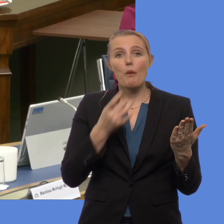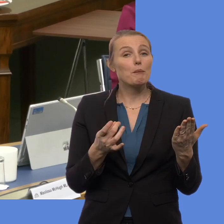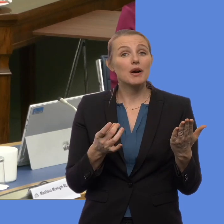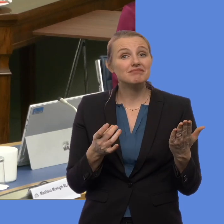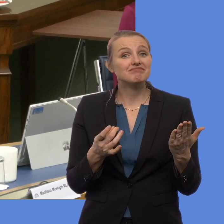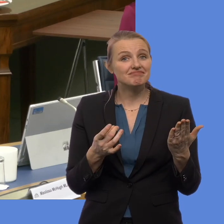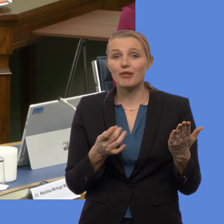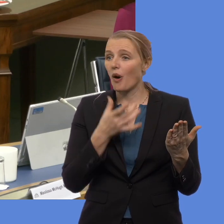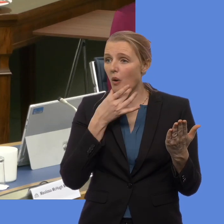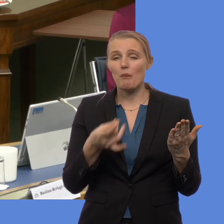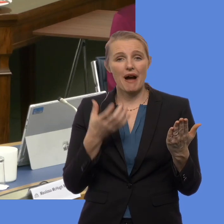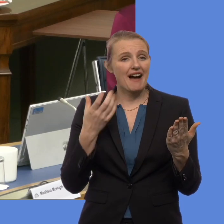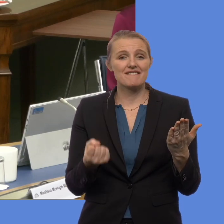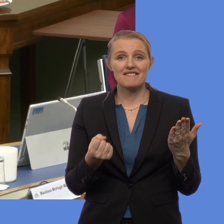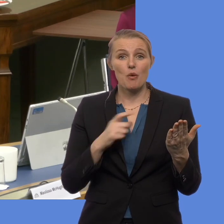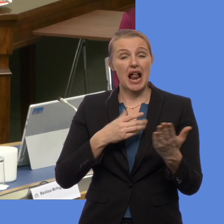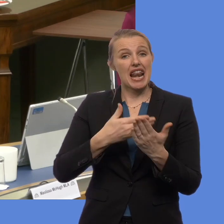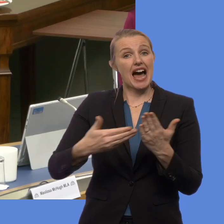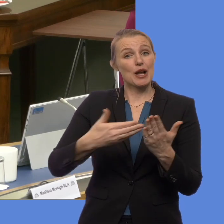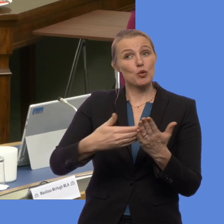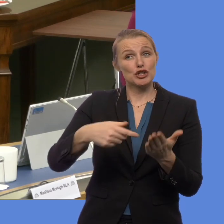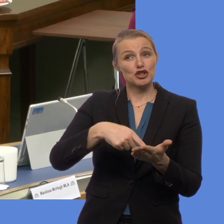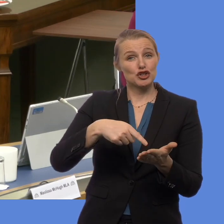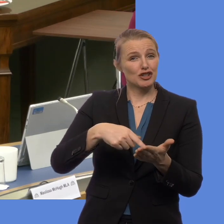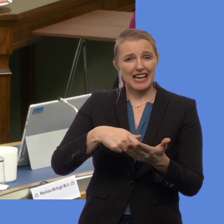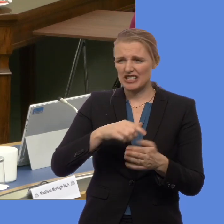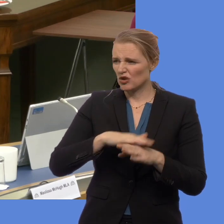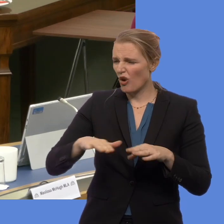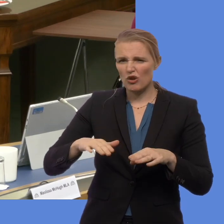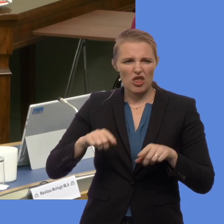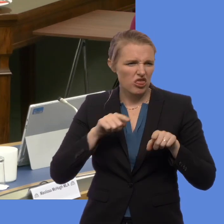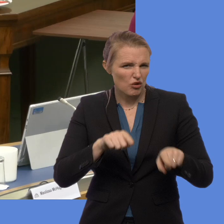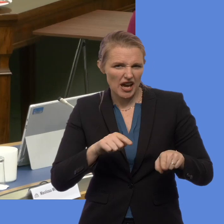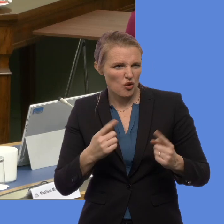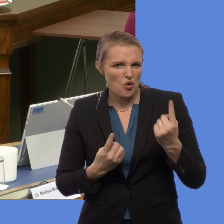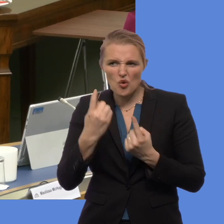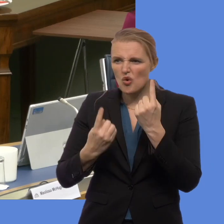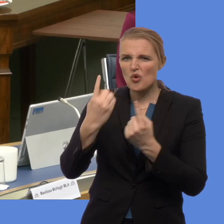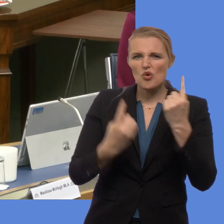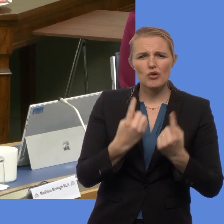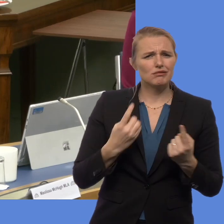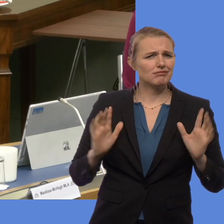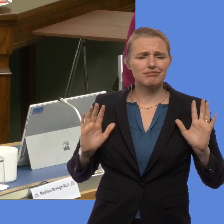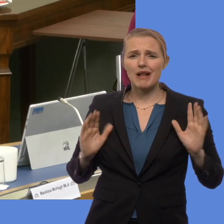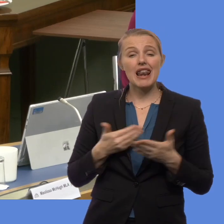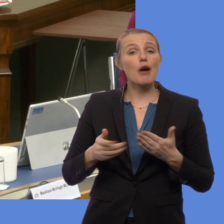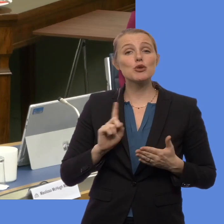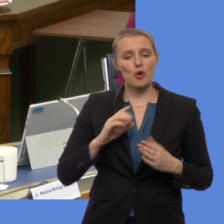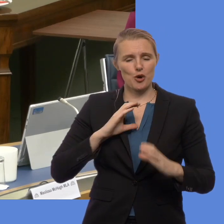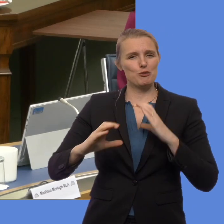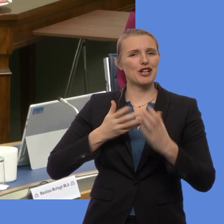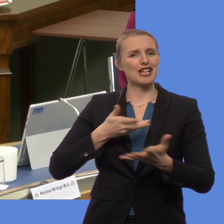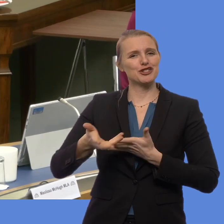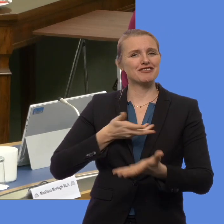just that where language in itself is no threat to anyone. In fact, it's there as a means of communication, and it should